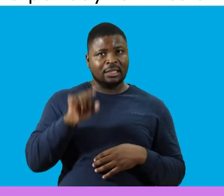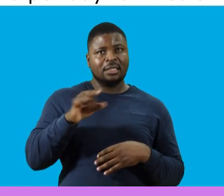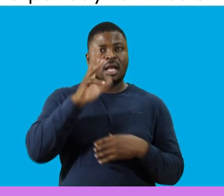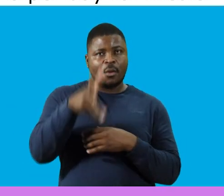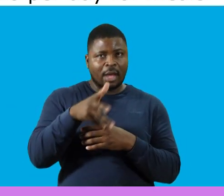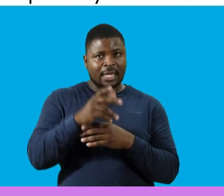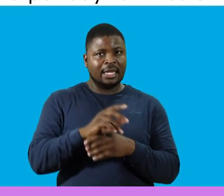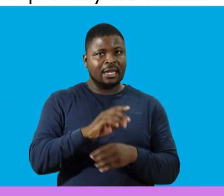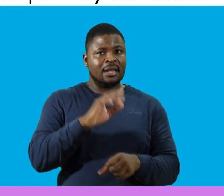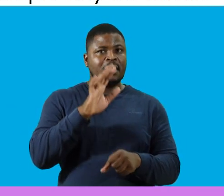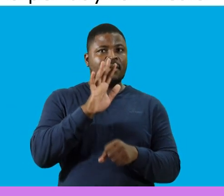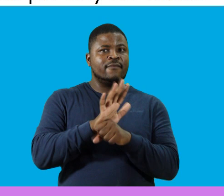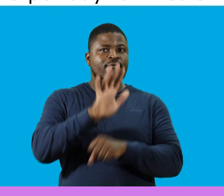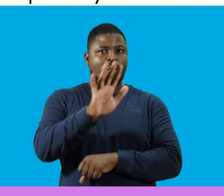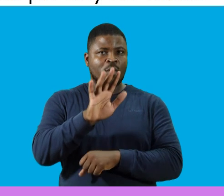to be